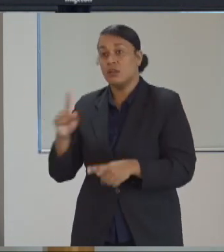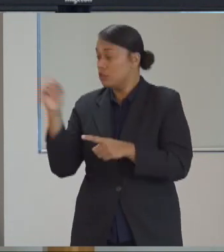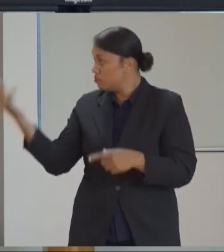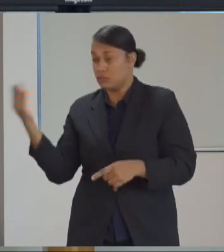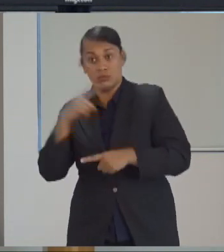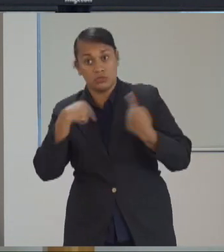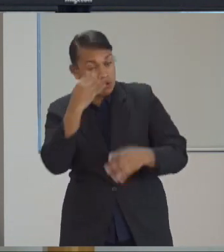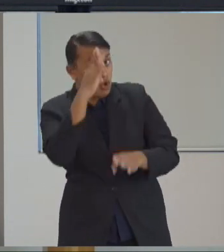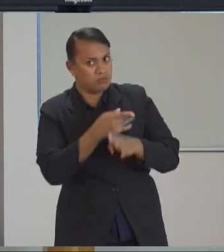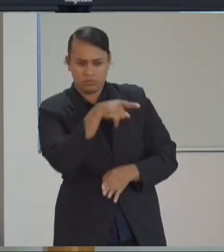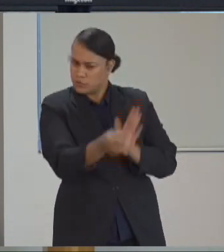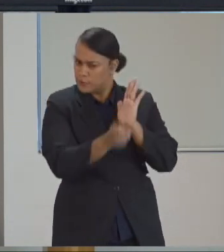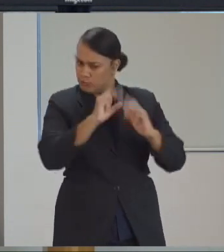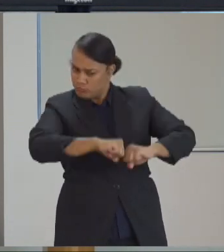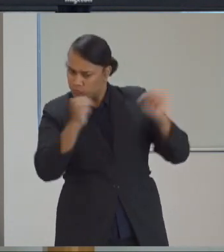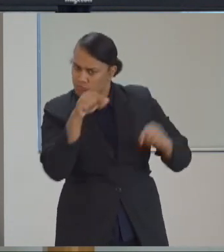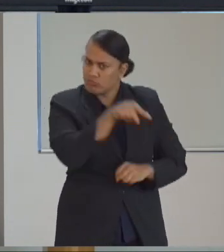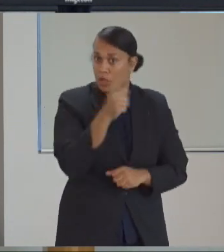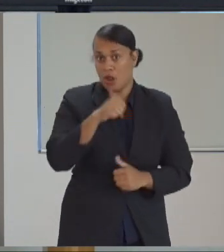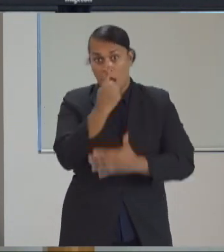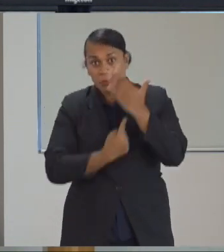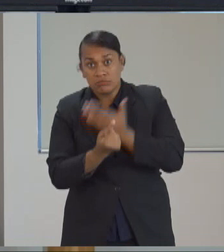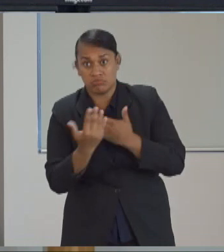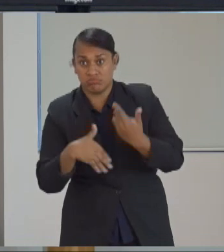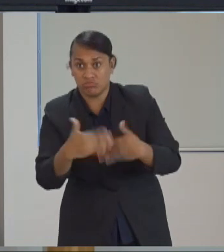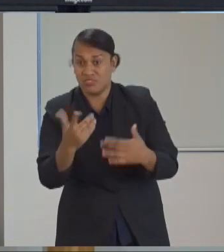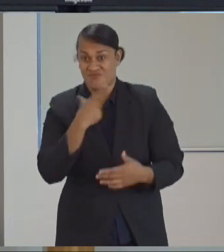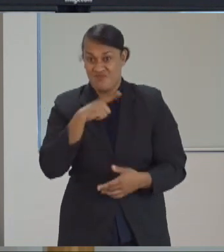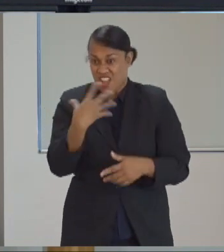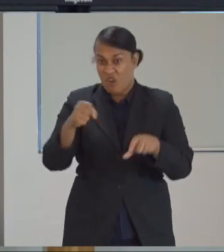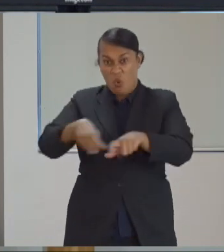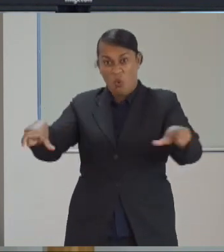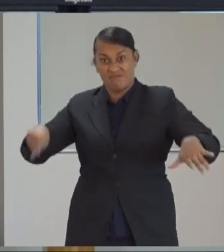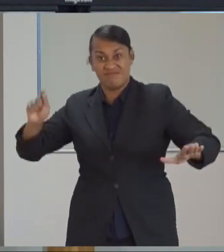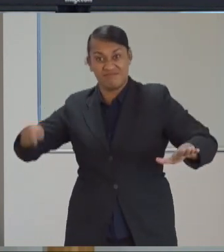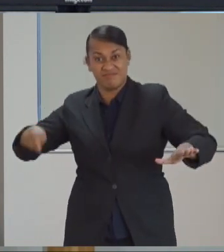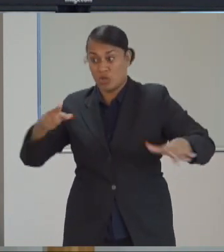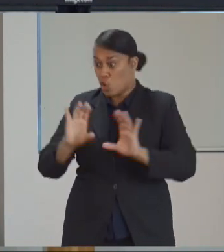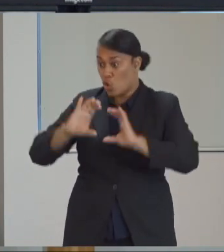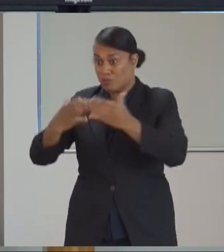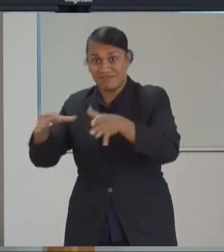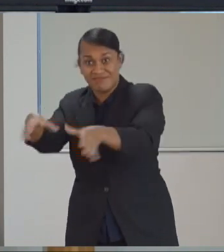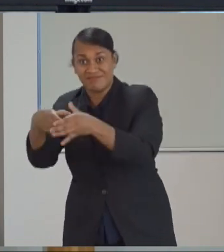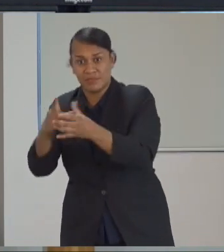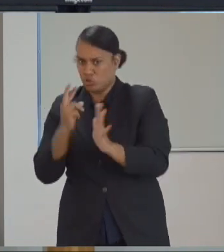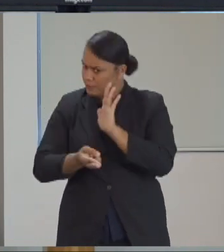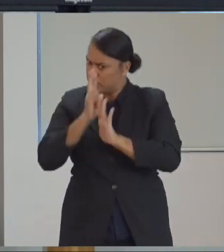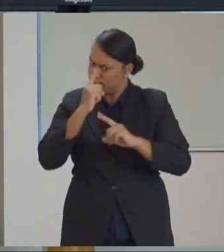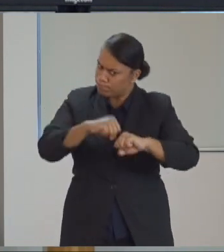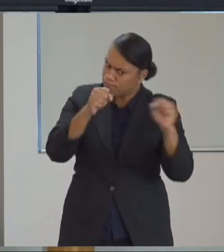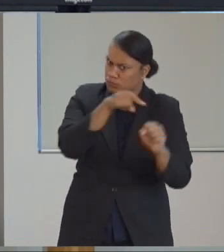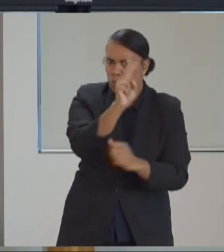process or some review by the judiciary themselves will be able to find out what was amiss by